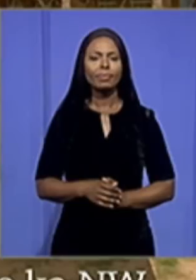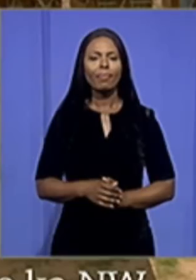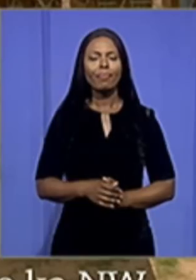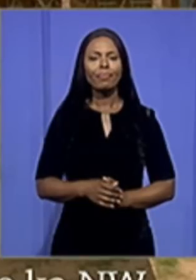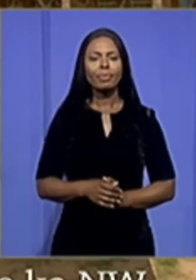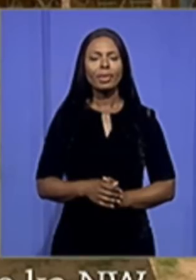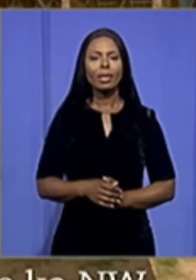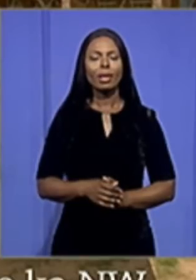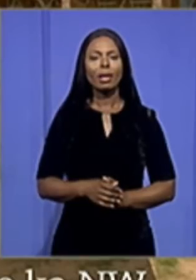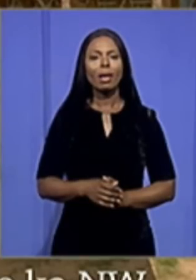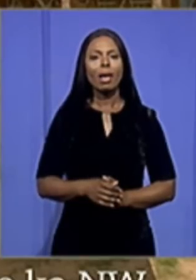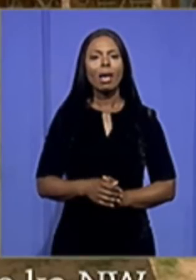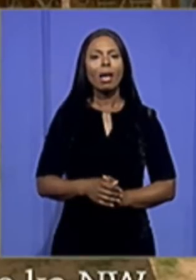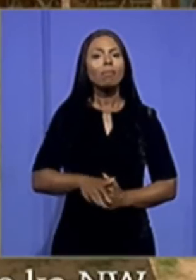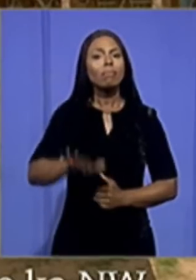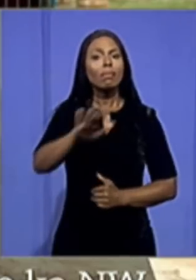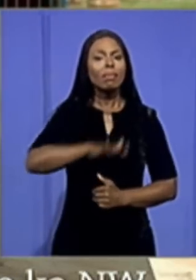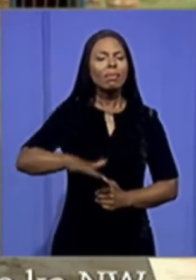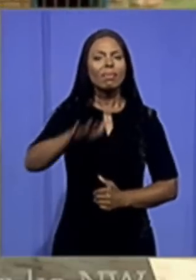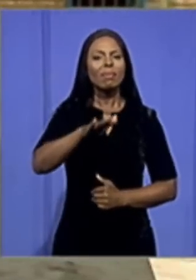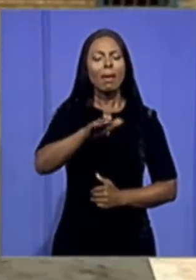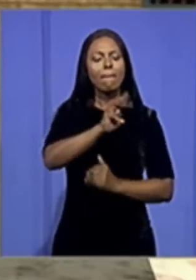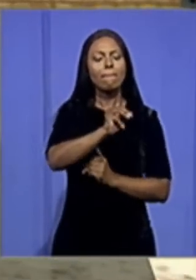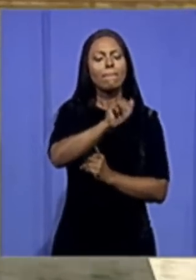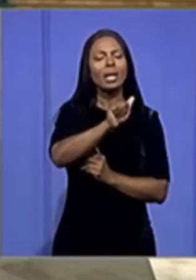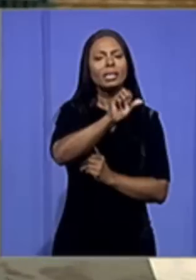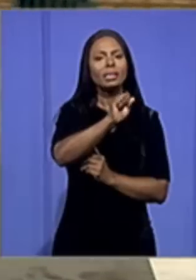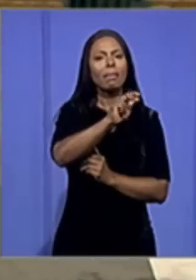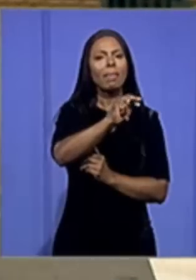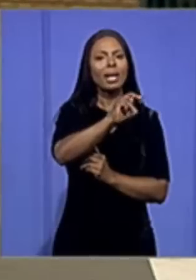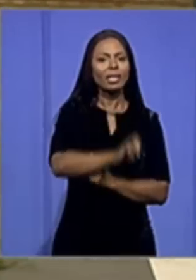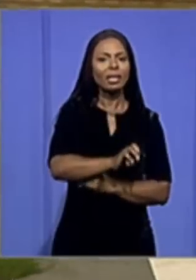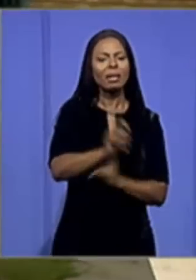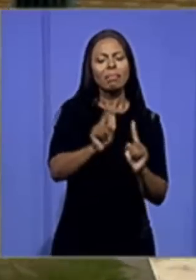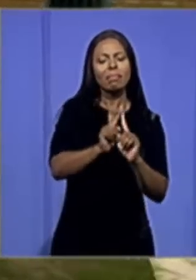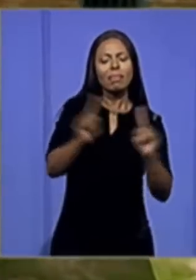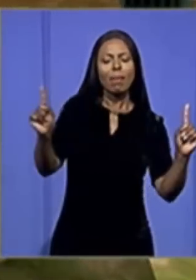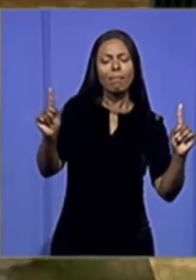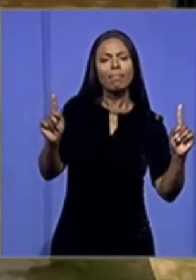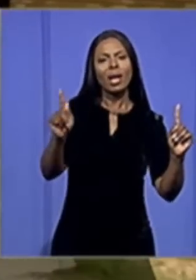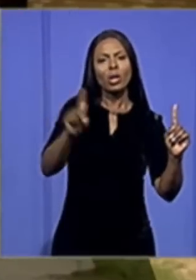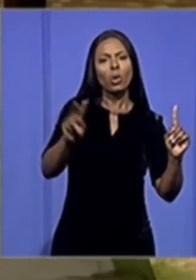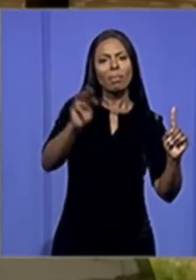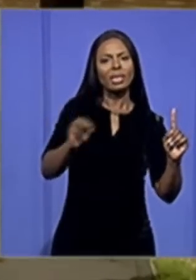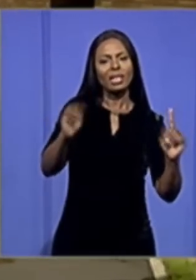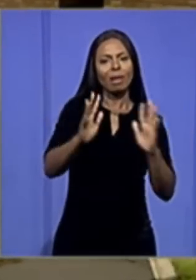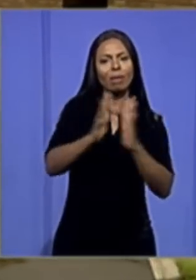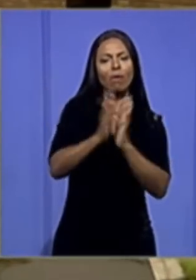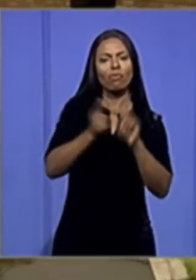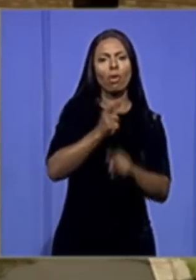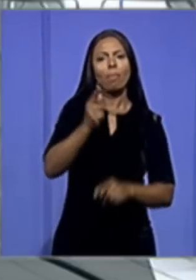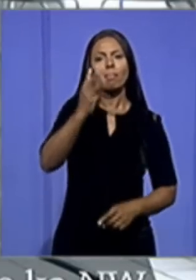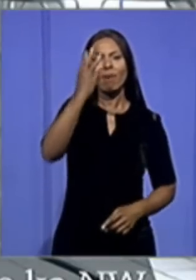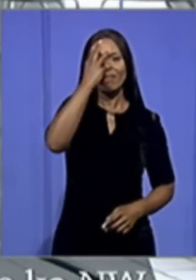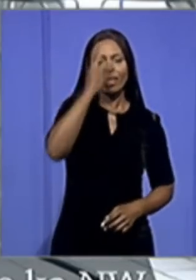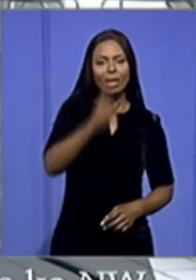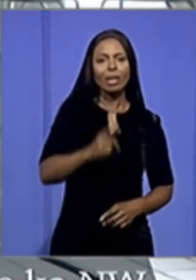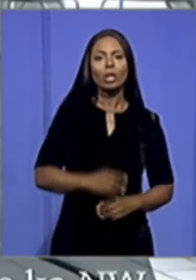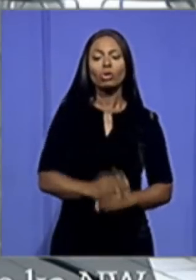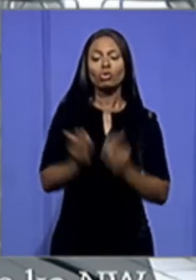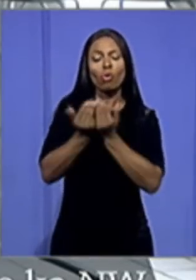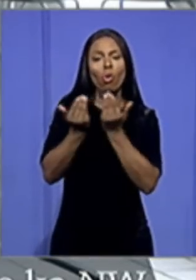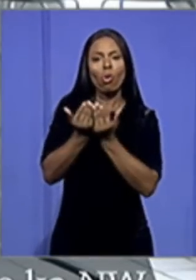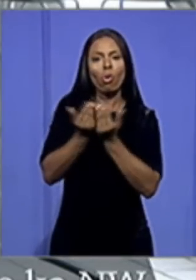Motse wa Masamane o dikilomitara di feta 100 go tswa mo motsemošate Mahikeng. Sekolo ga sa bulwa ka motse wa fa dine di bulwa dibeke di le 2